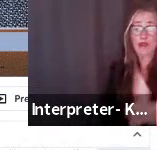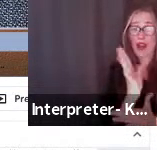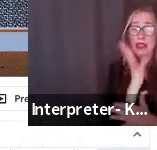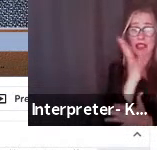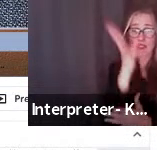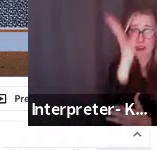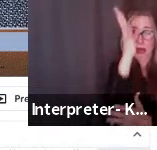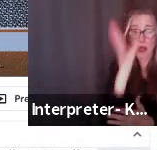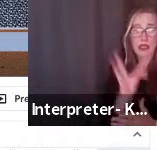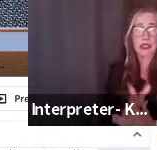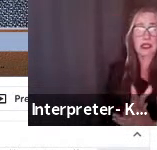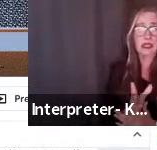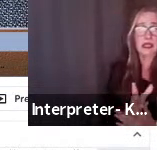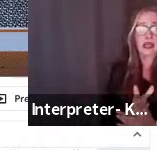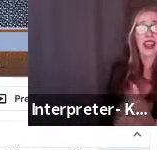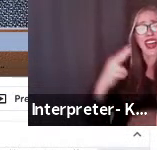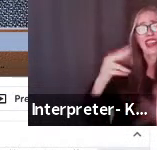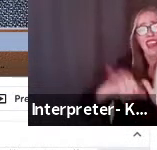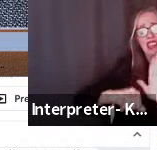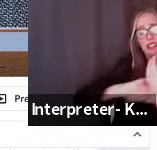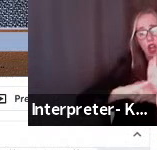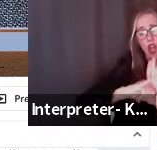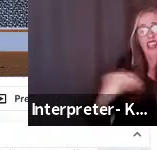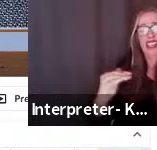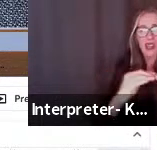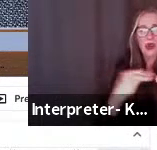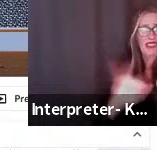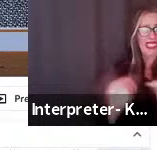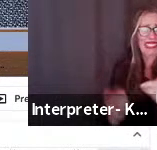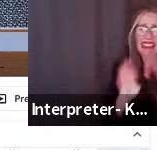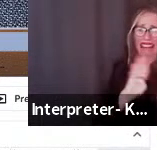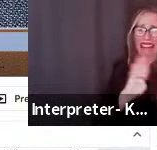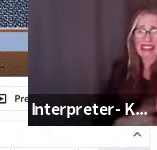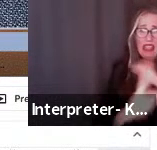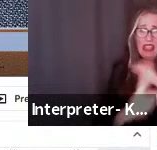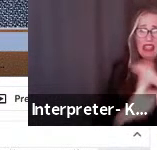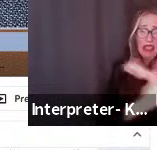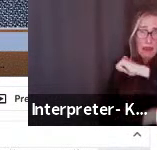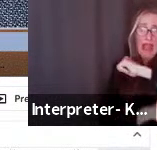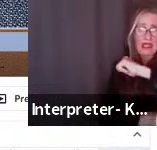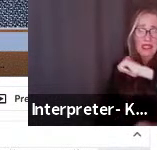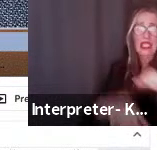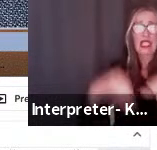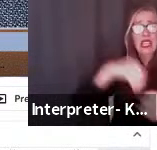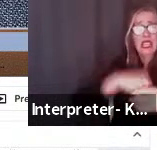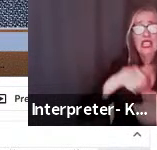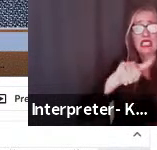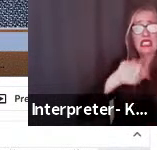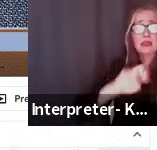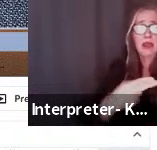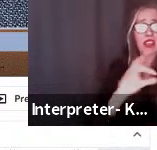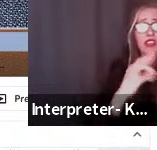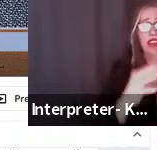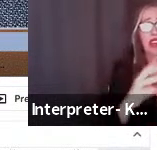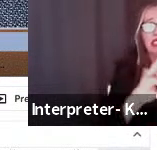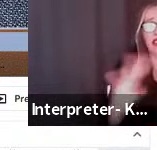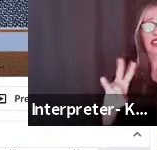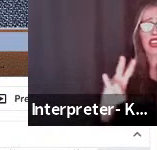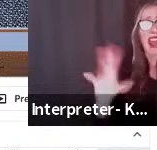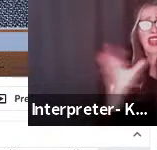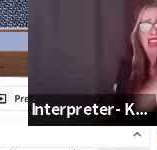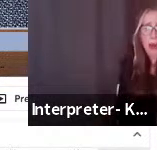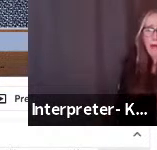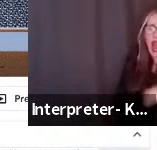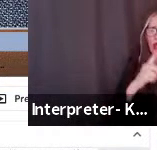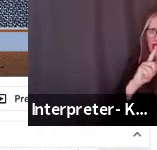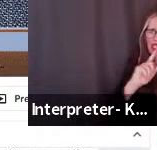rights is identified as the equivalent of a death penalty in smith 1977 the power to do so is an awesome